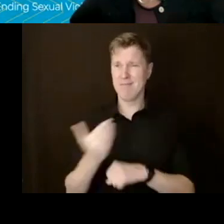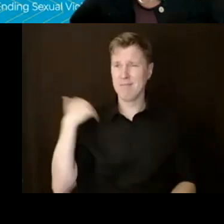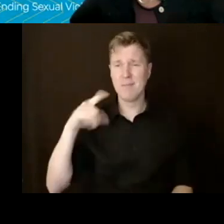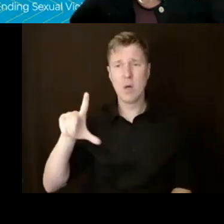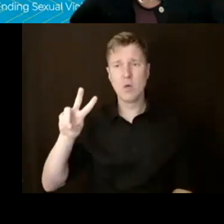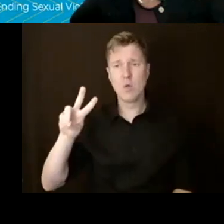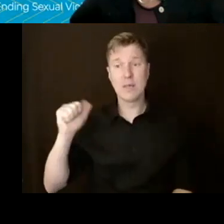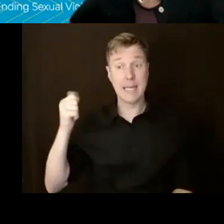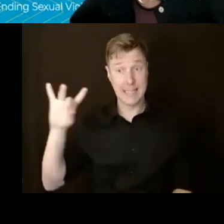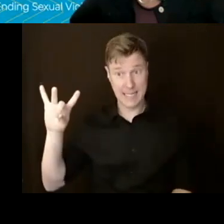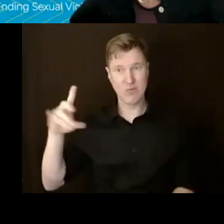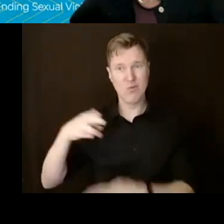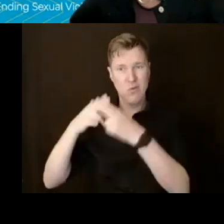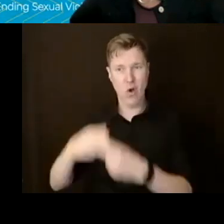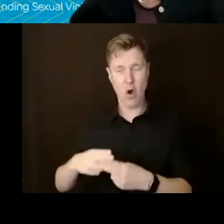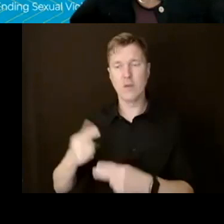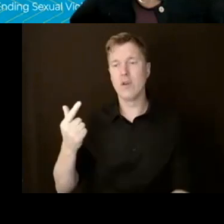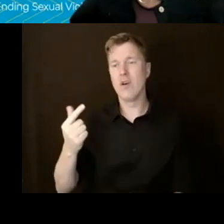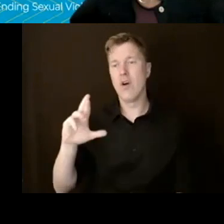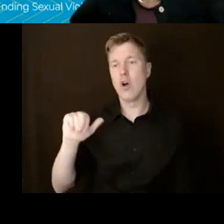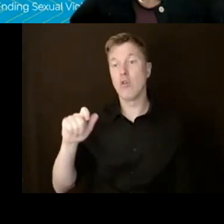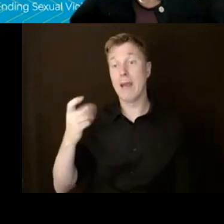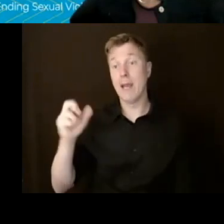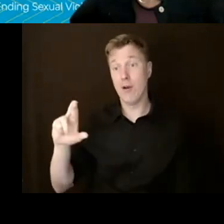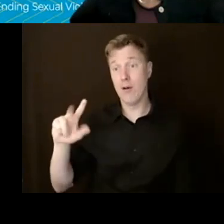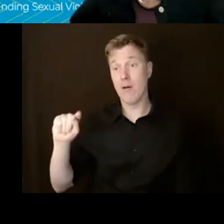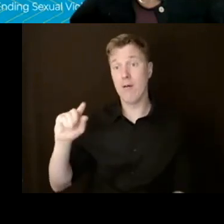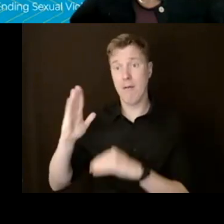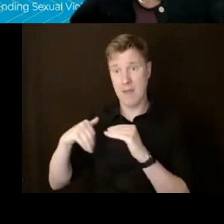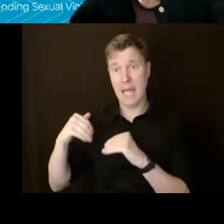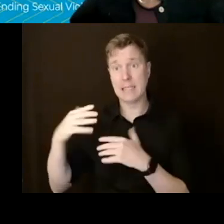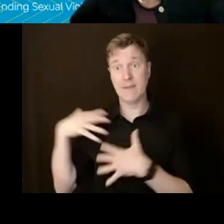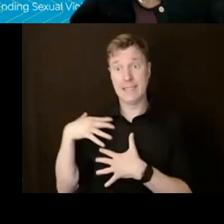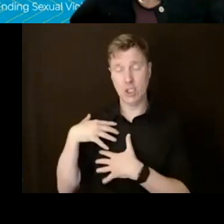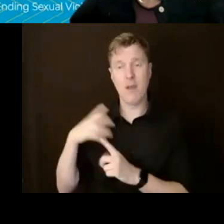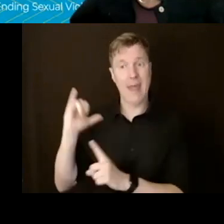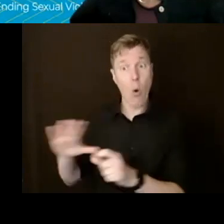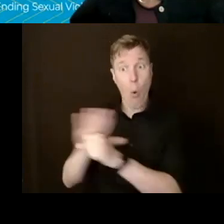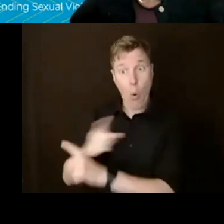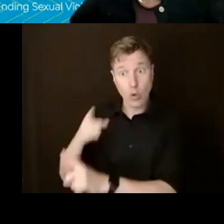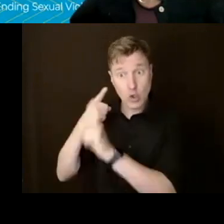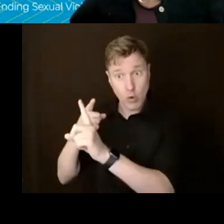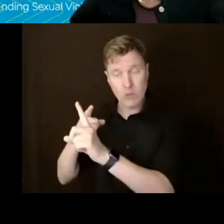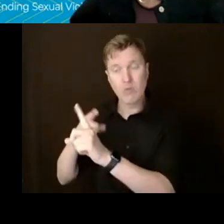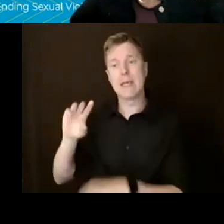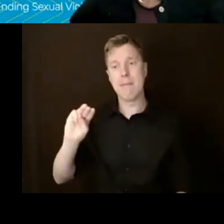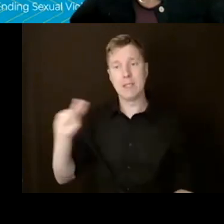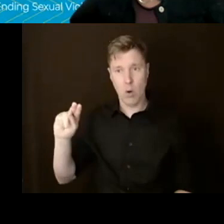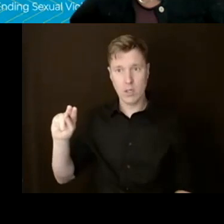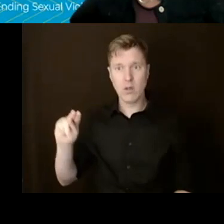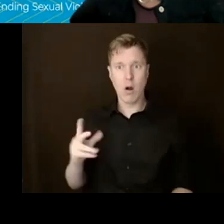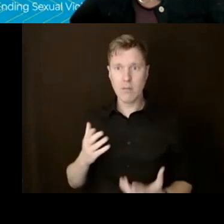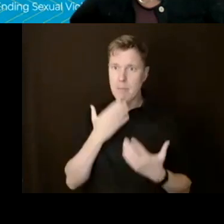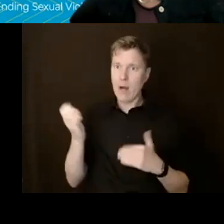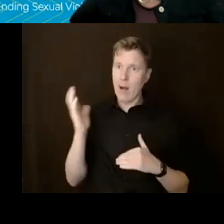called Greater Than Fear. And so the entire notion was that Minnesotans are greater than fear,